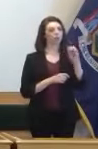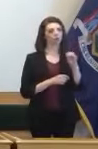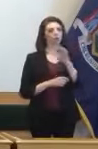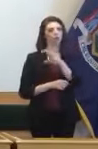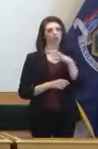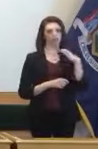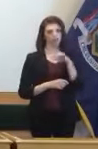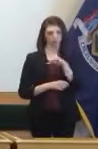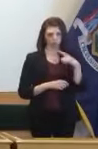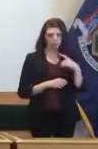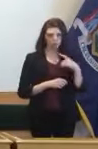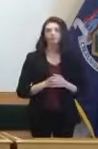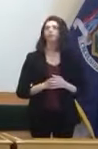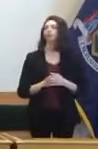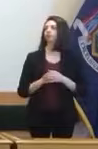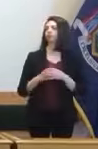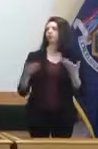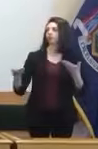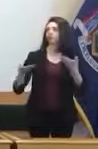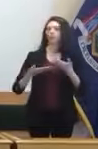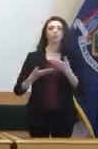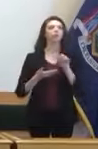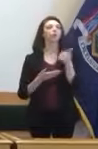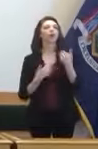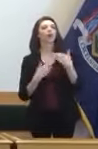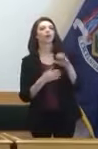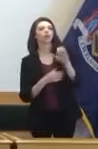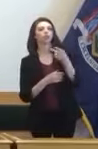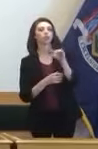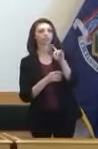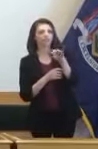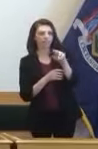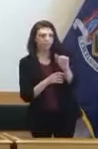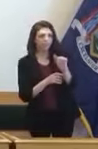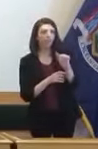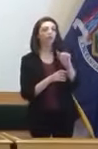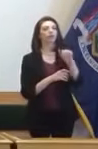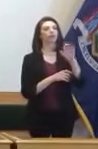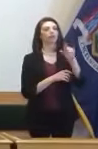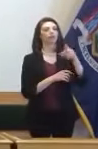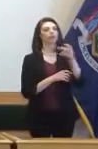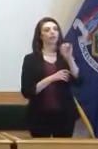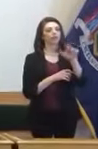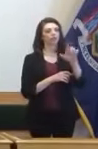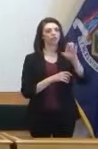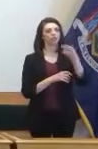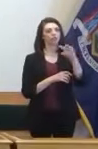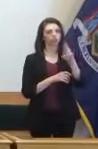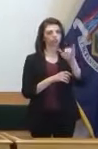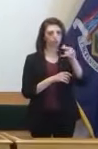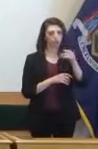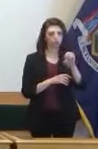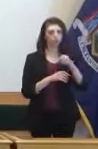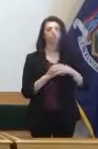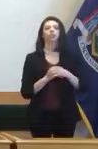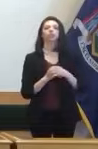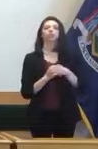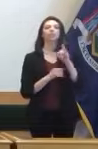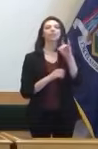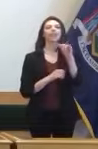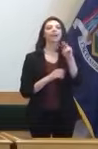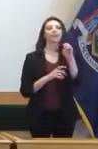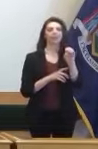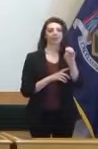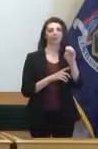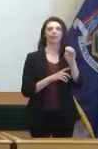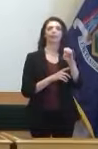Lipke, Oswego County Health Department Medical Director, Phil Church, County Administrator, Diane Oldenburg, Senior Public